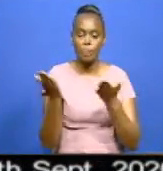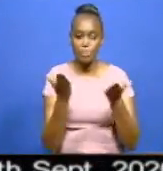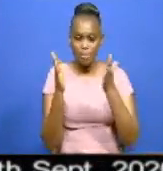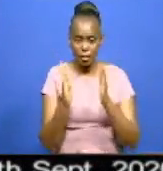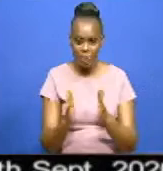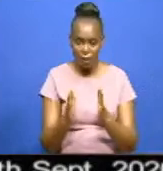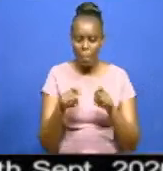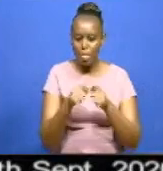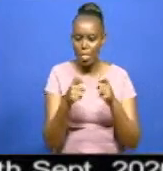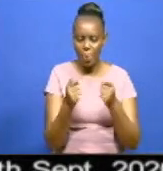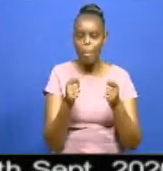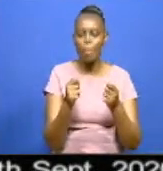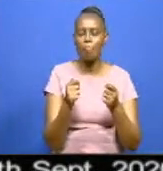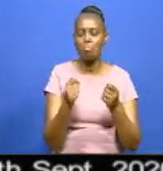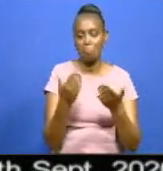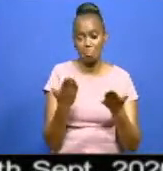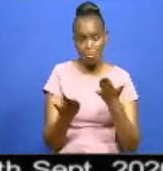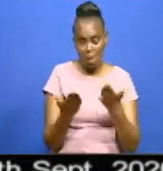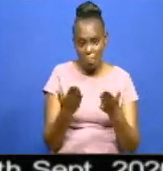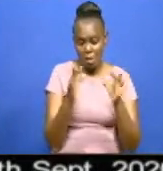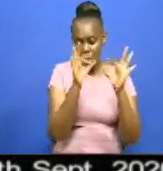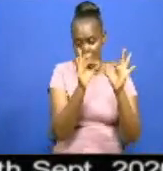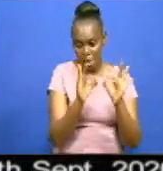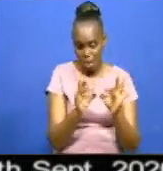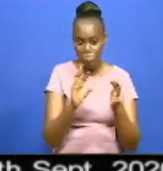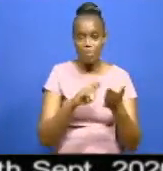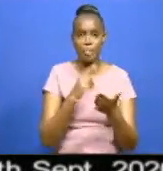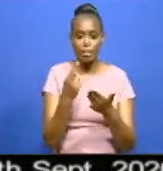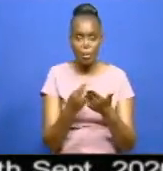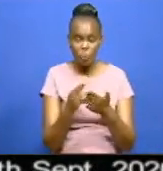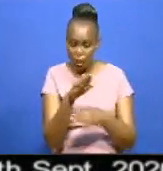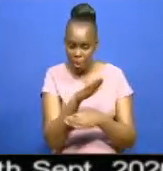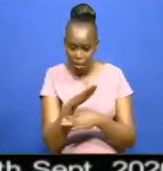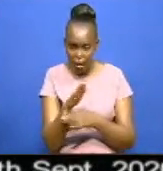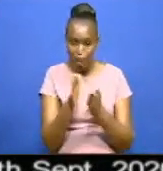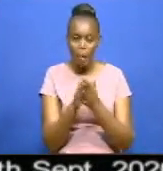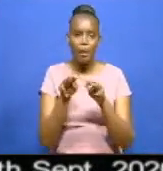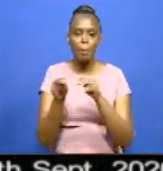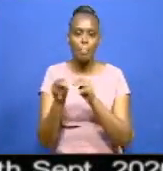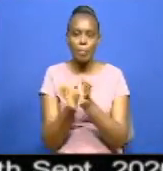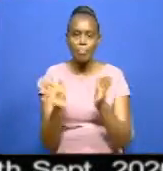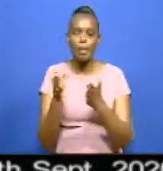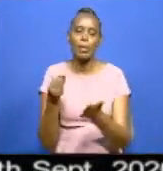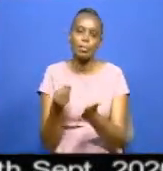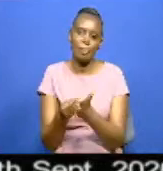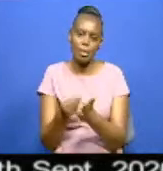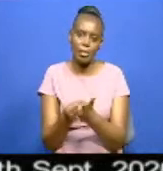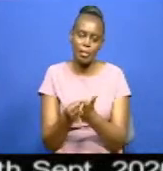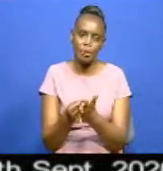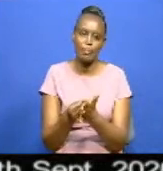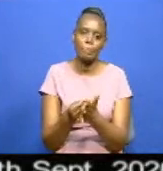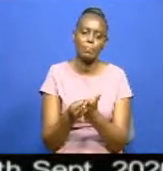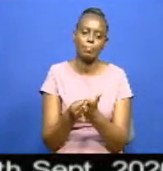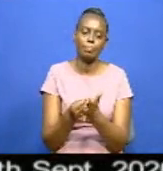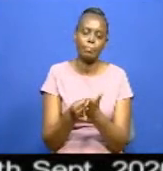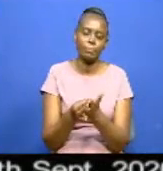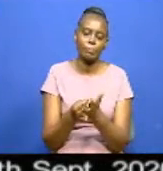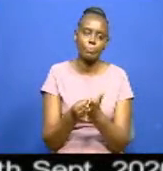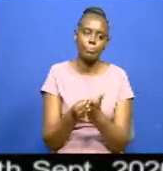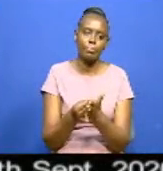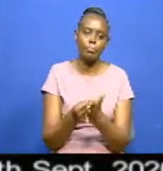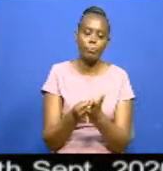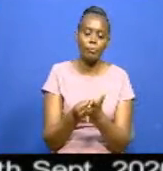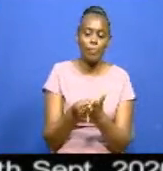mess up in terms of accounting for resources and managing public funds. Honorable Speaker, Anne